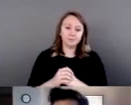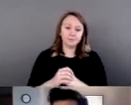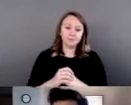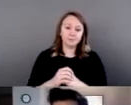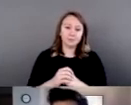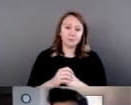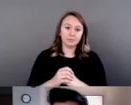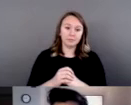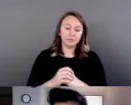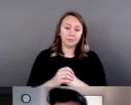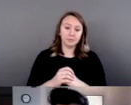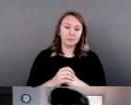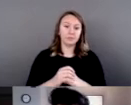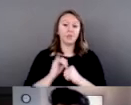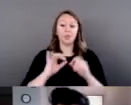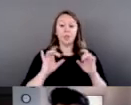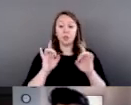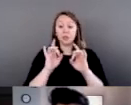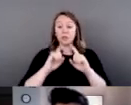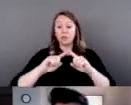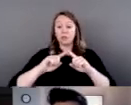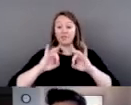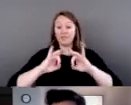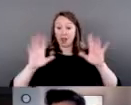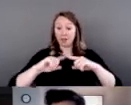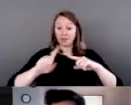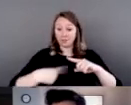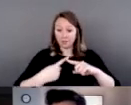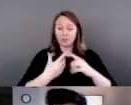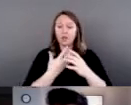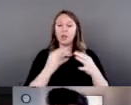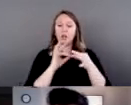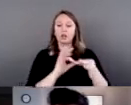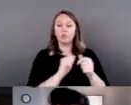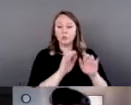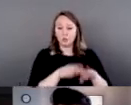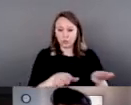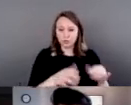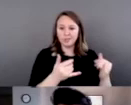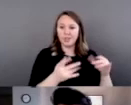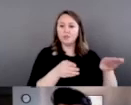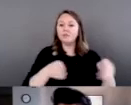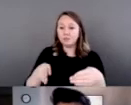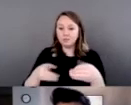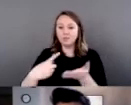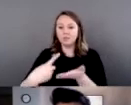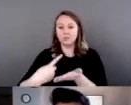deals a lot with children, I'm going to talk, you know, a little bit about child abuse and